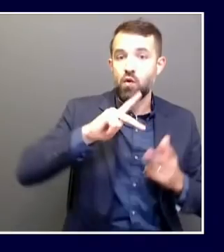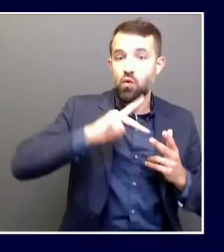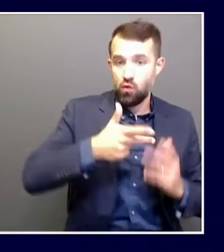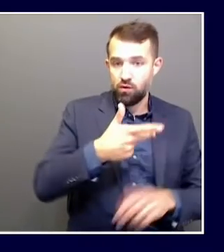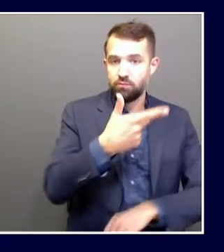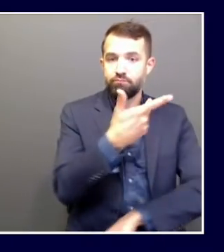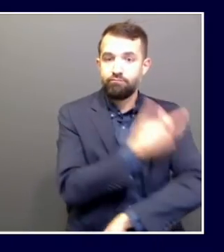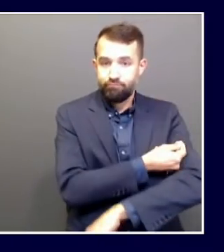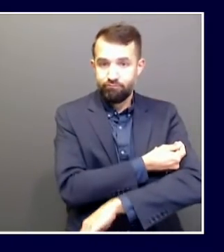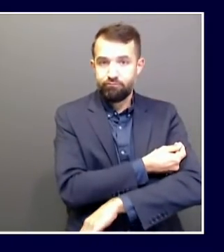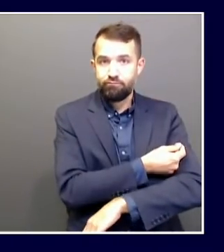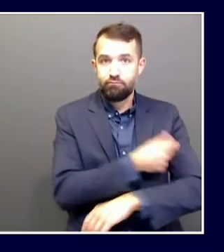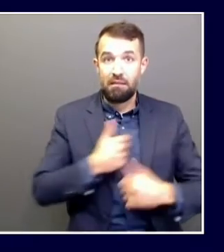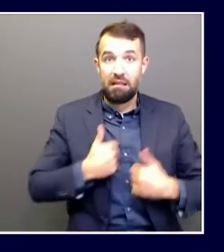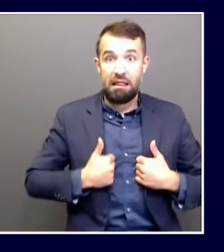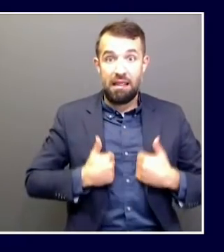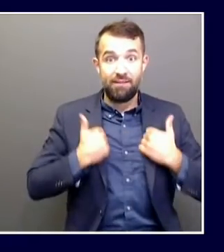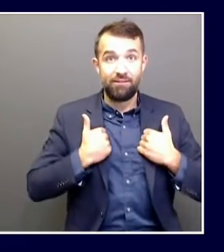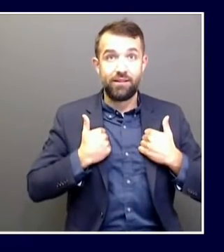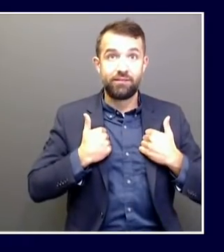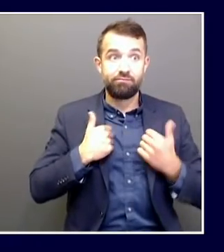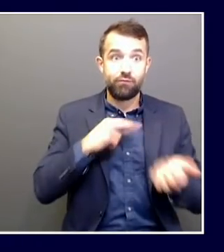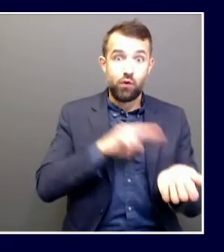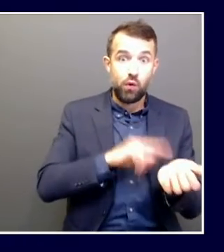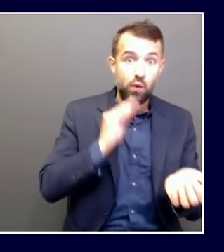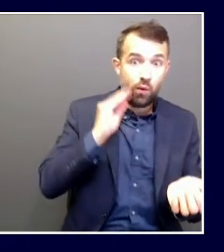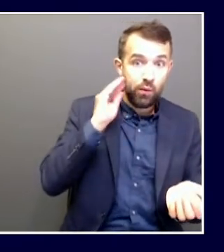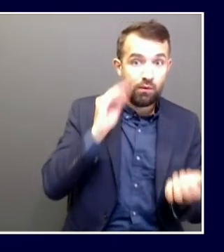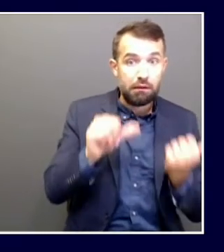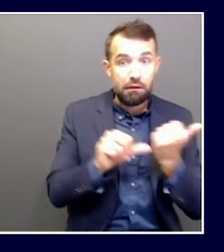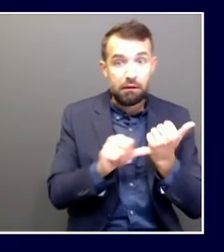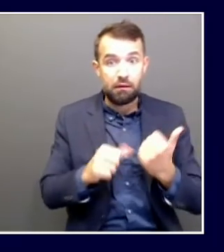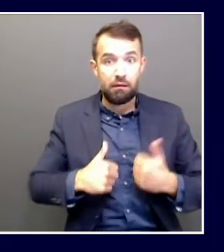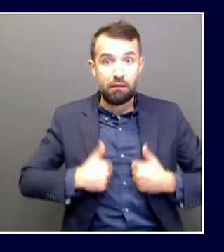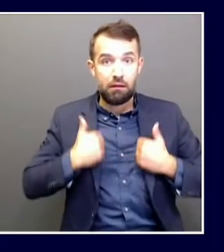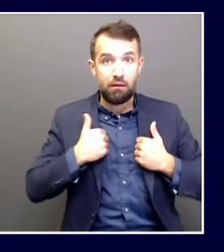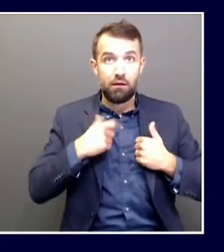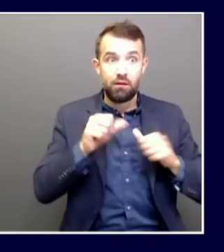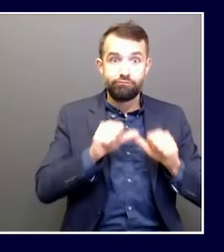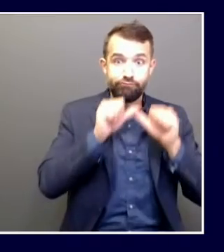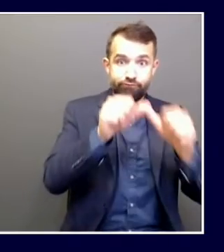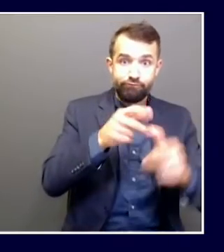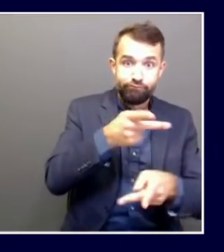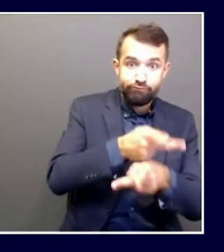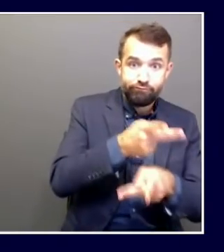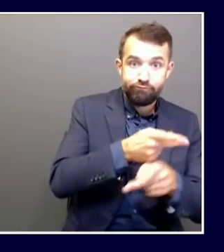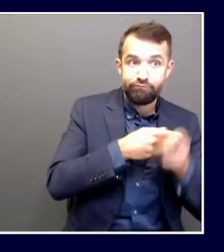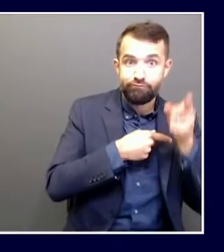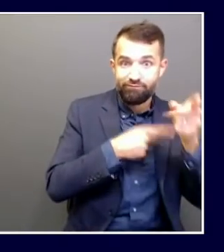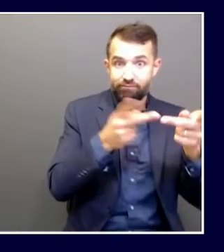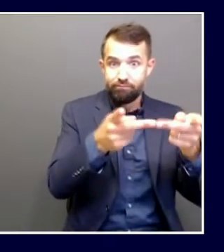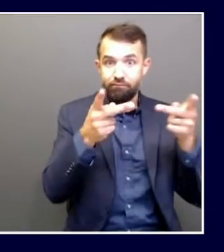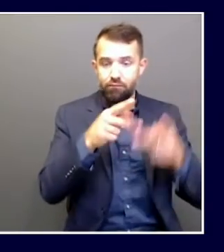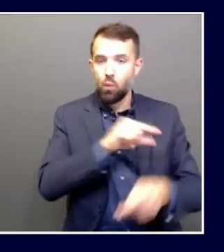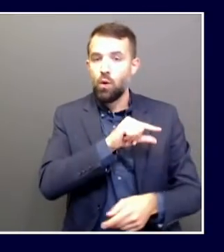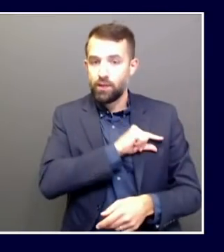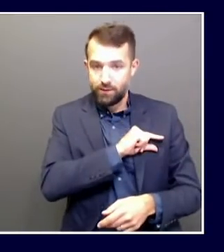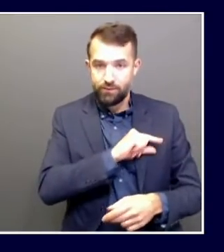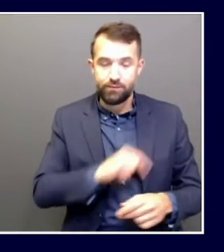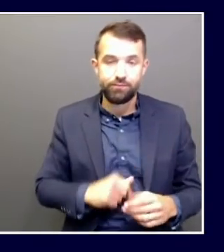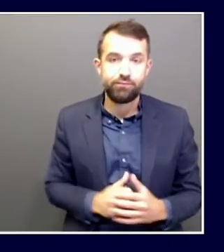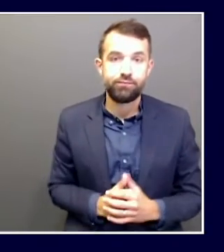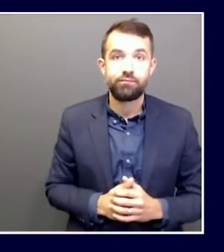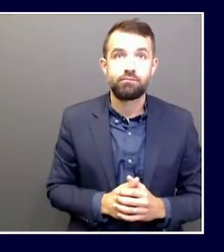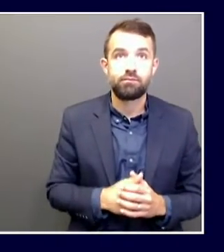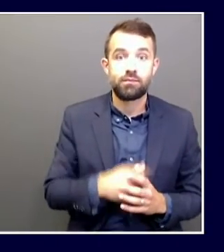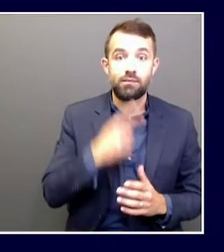setting. It includes folks who are over the age of 18 who have an underlying medical condition. It